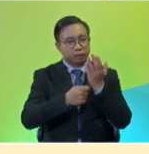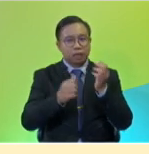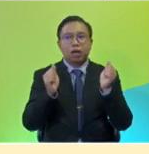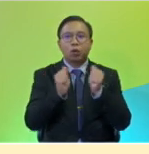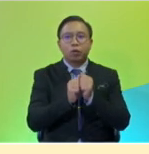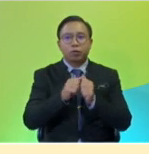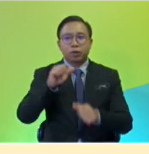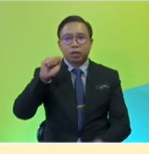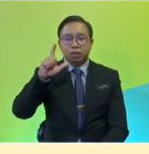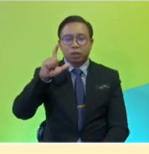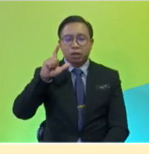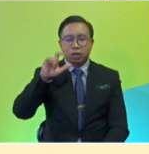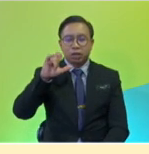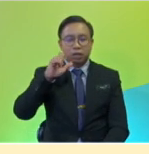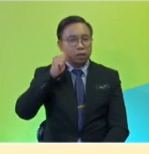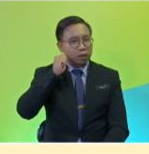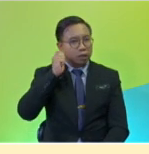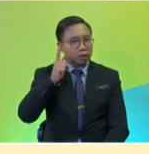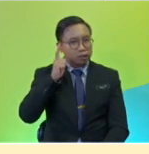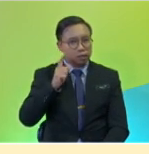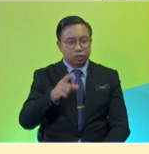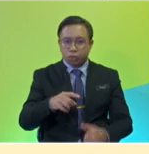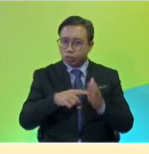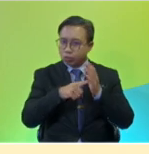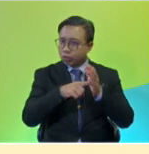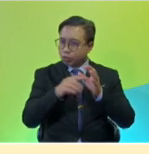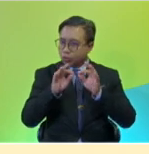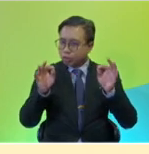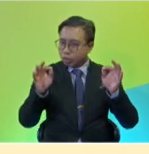Alicia, okay, can you please show your sentence